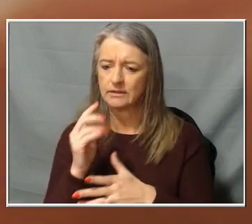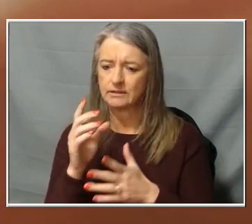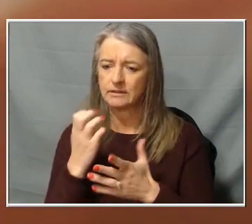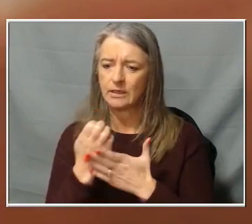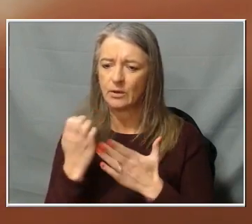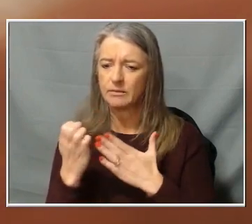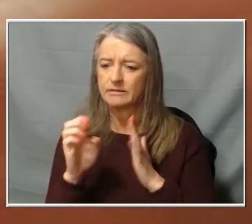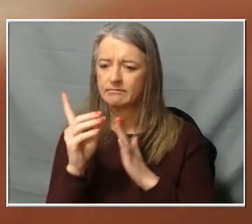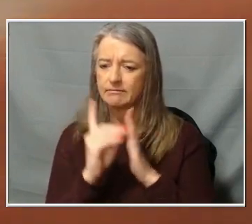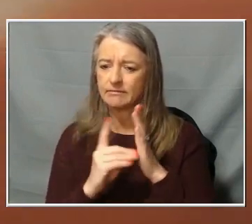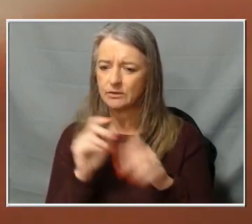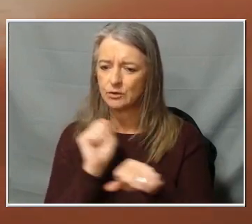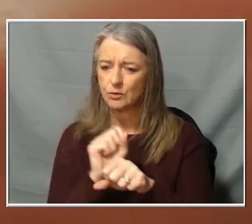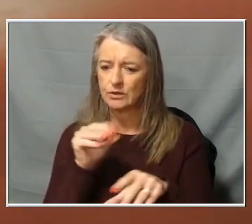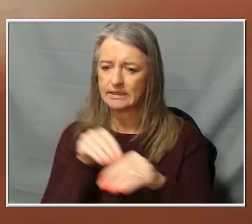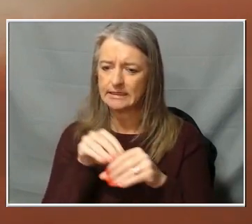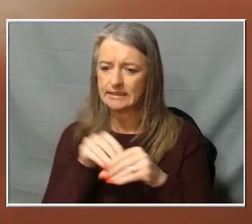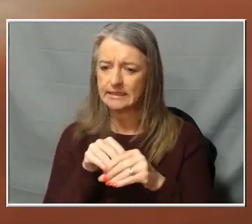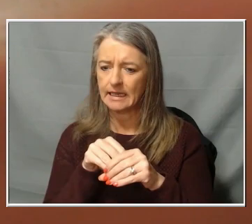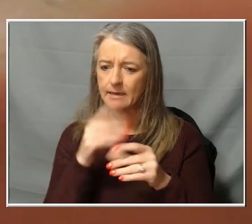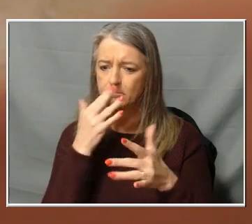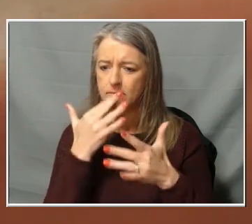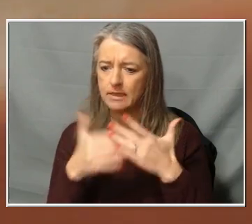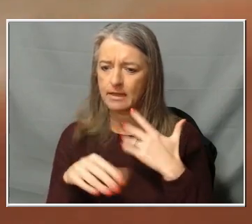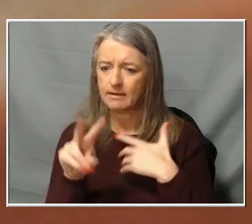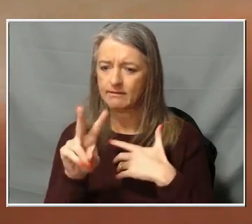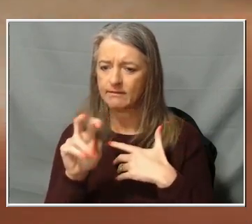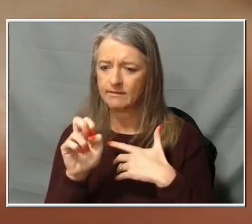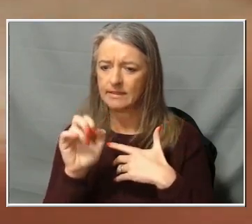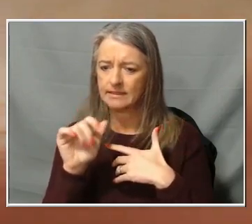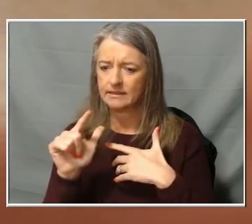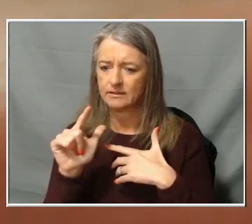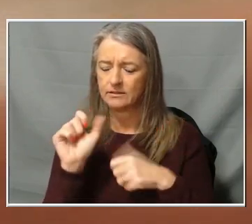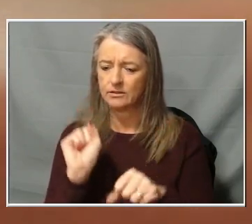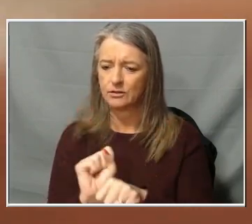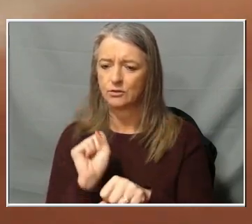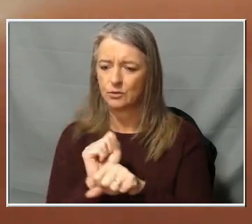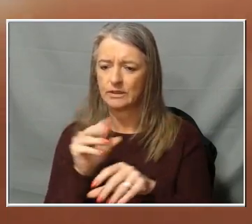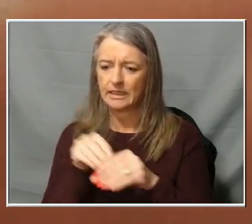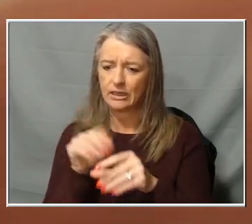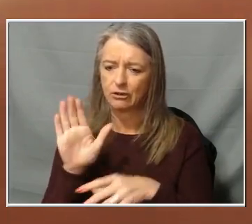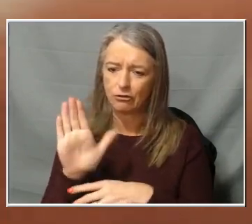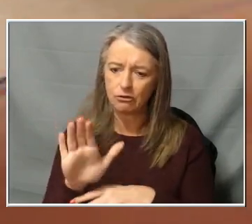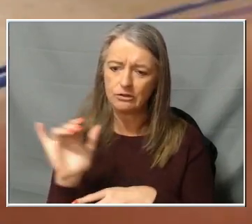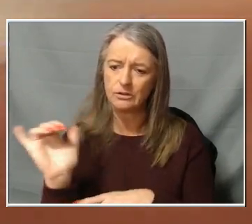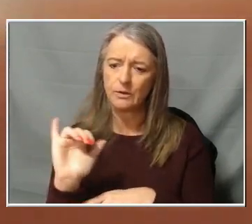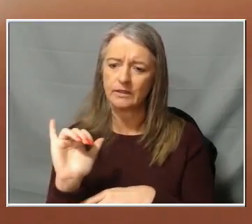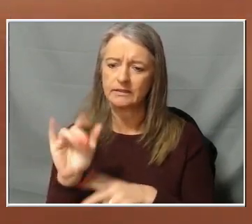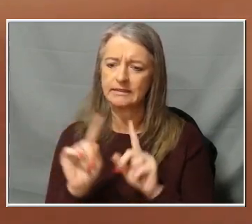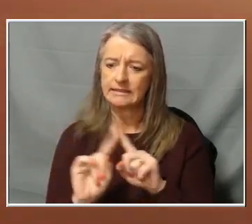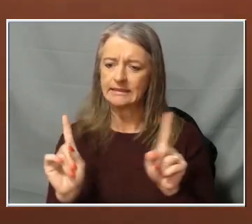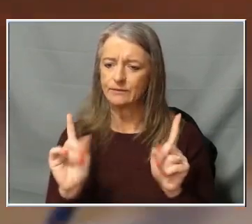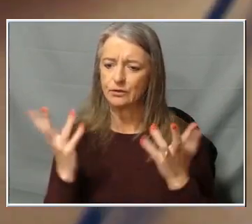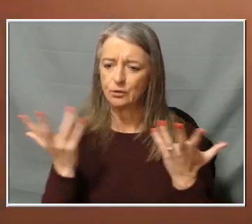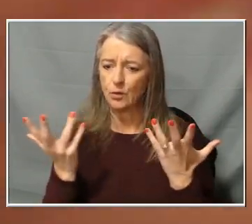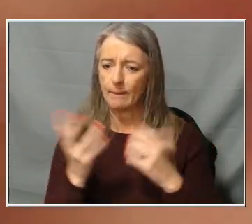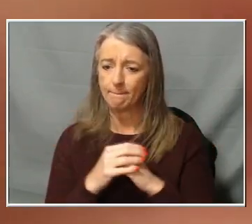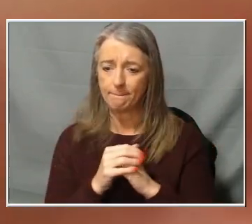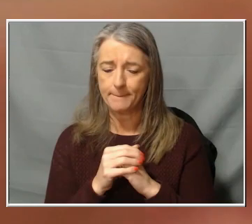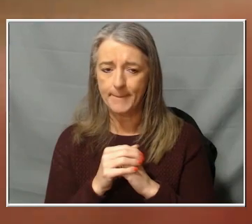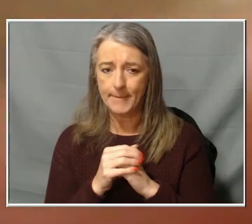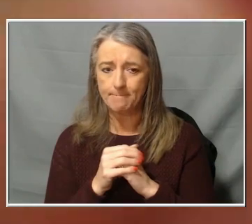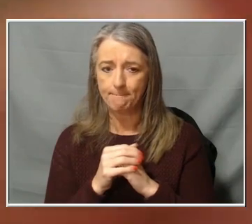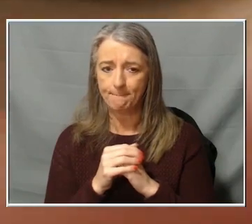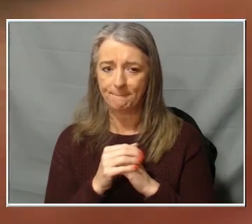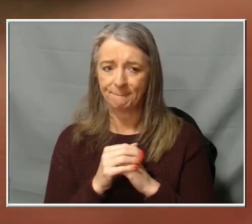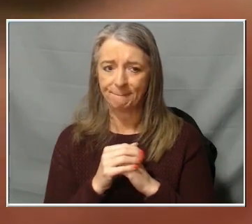work inside of blood vessels. So we knew they could work inside her blood vessels as well. The difference is like he said,